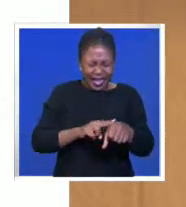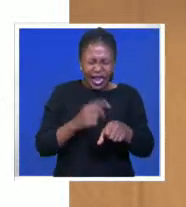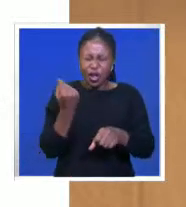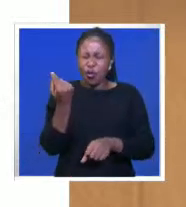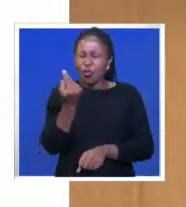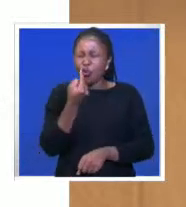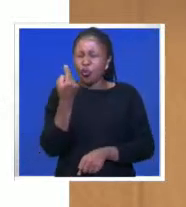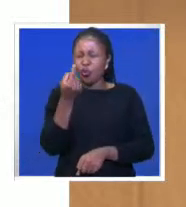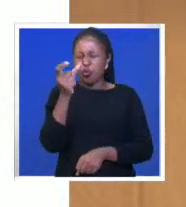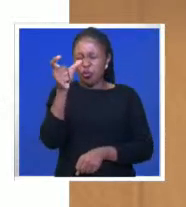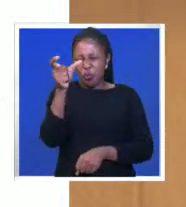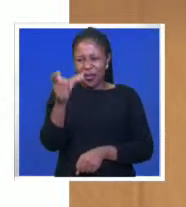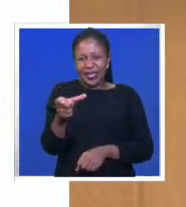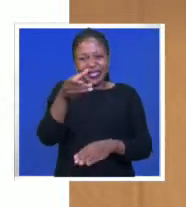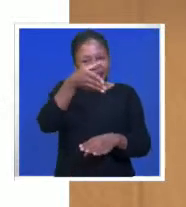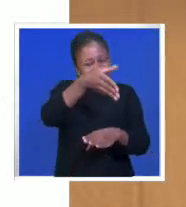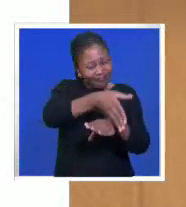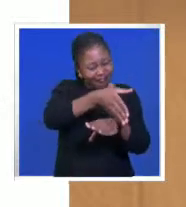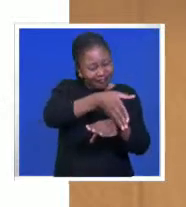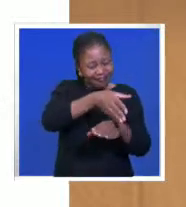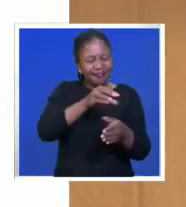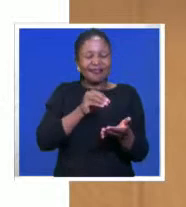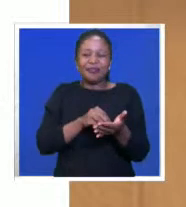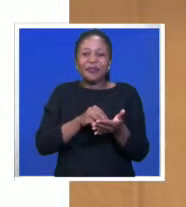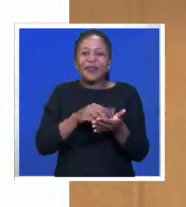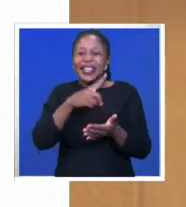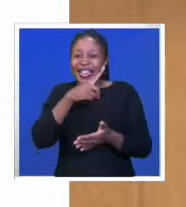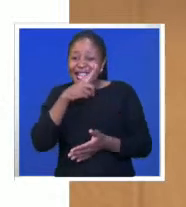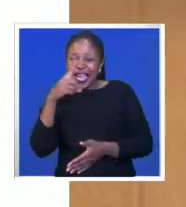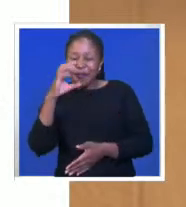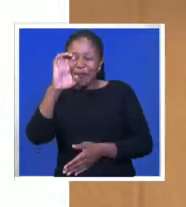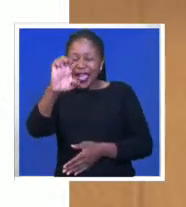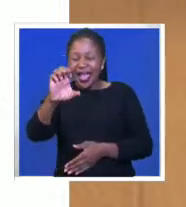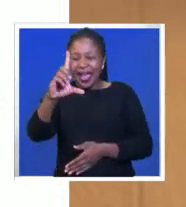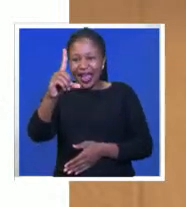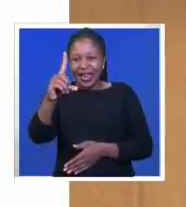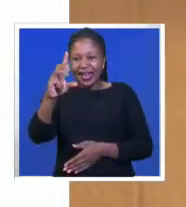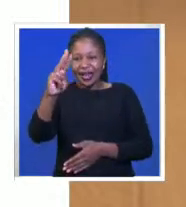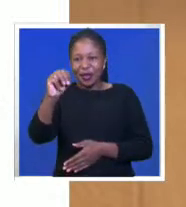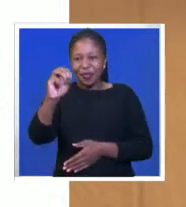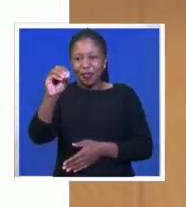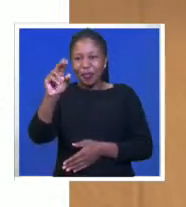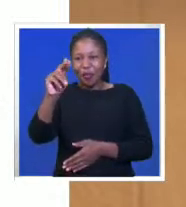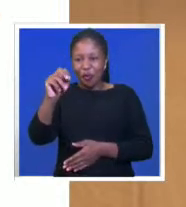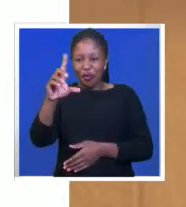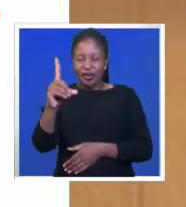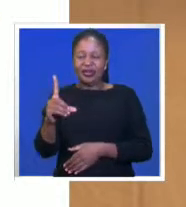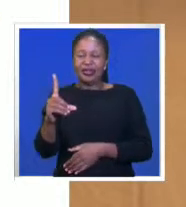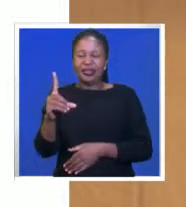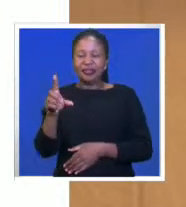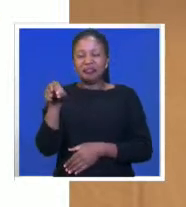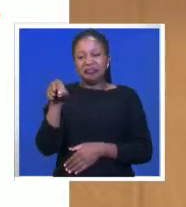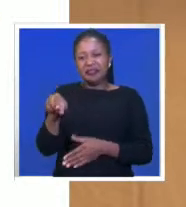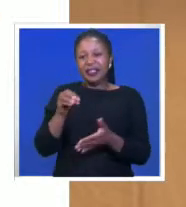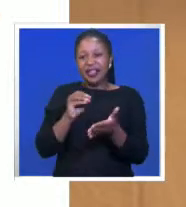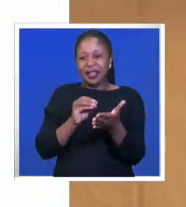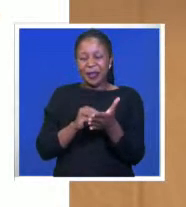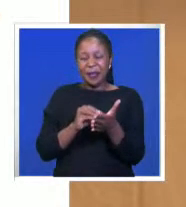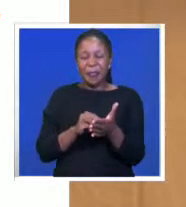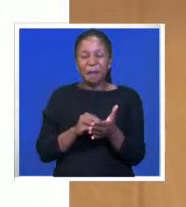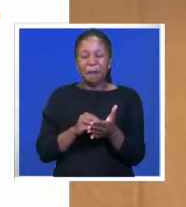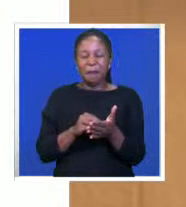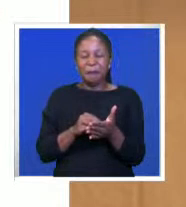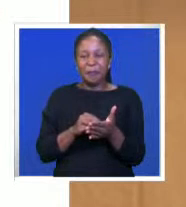Edmond Dantes. And also there is imagery which has been created. Let's go back again into the passage. It says